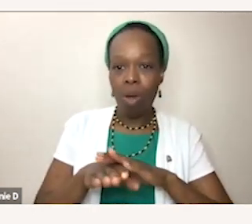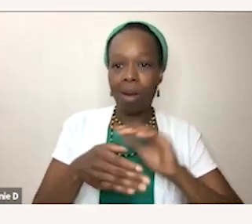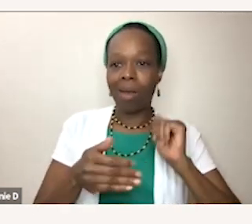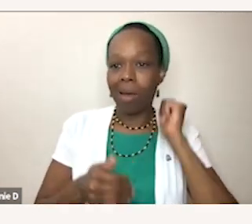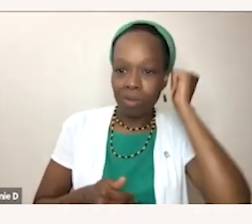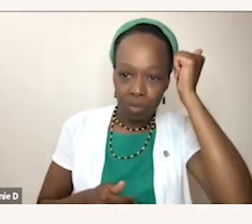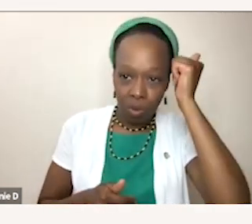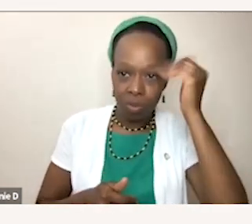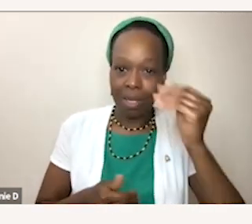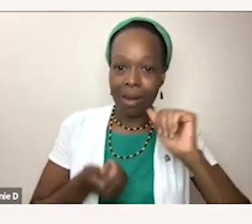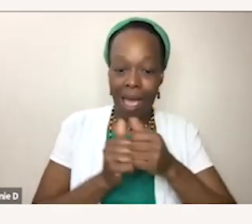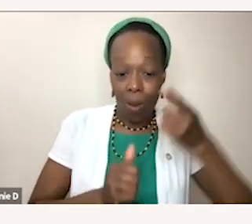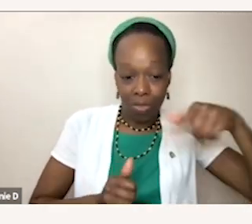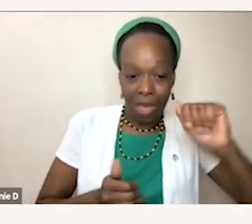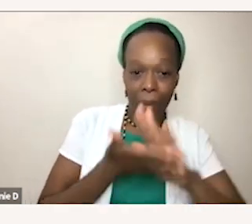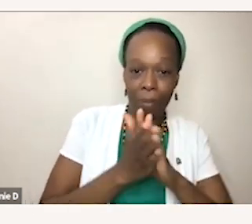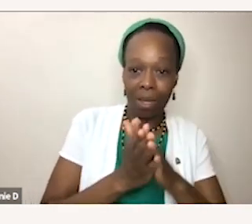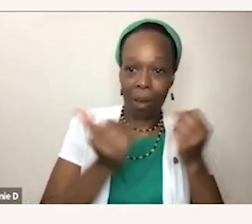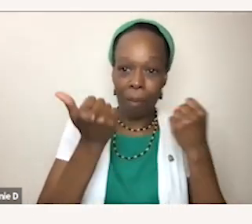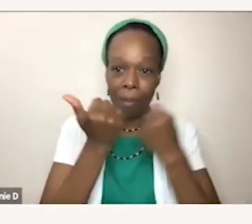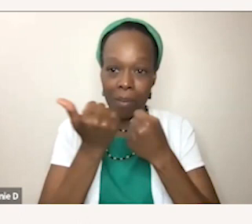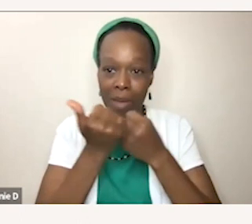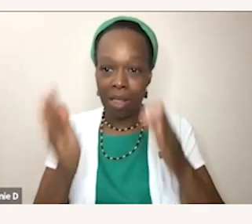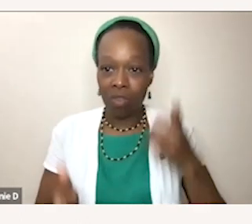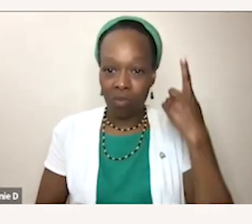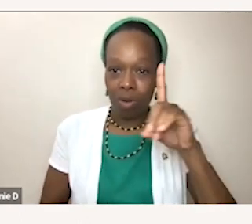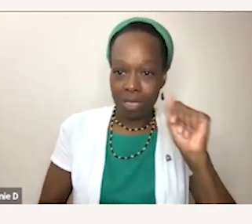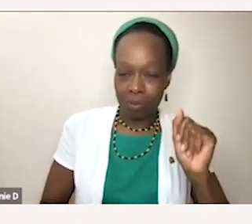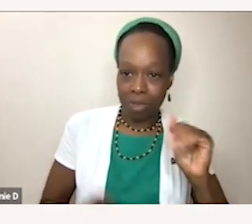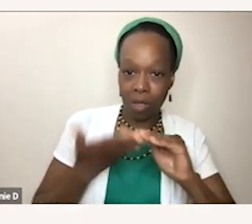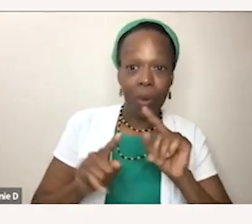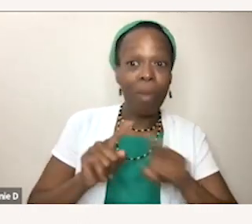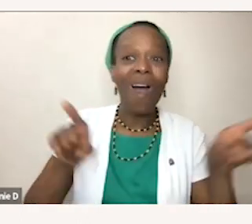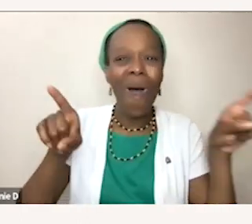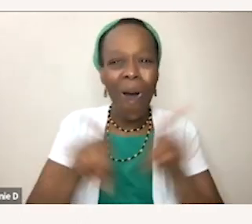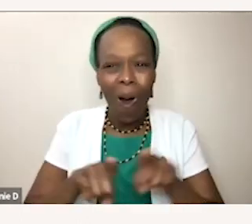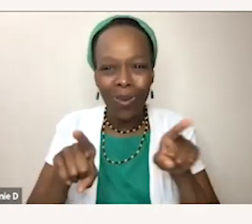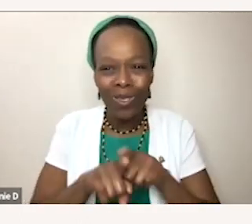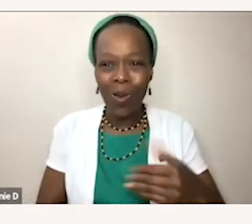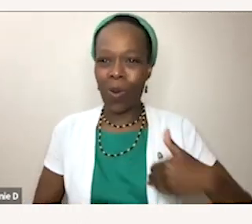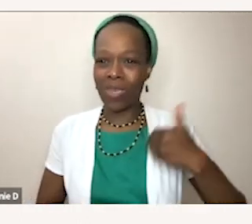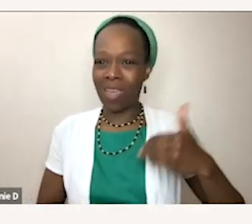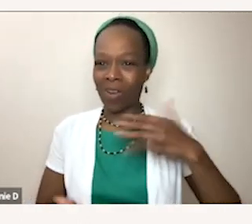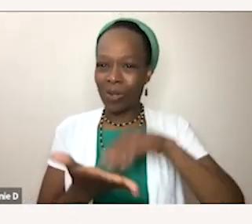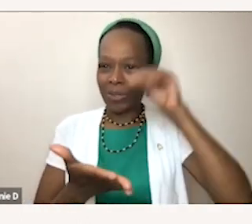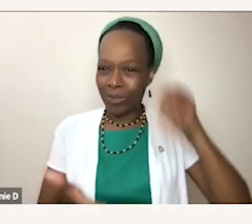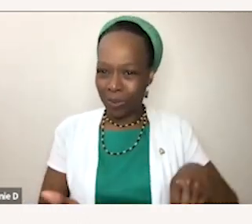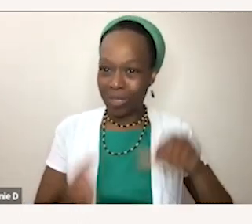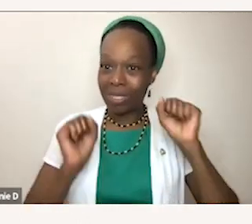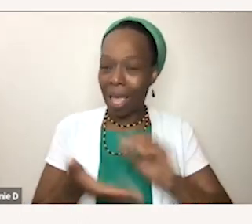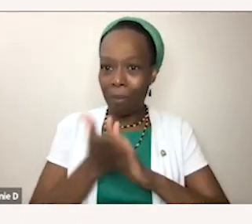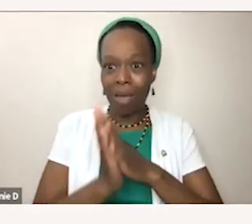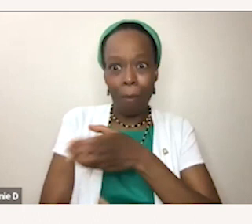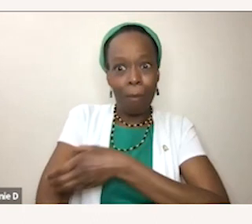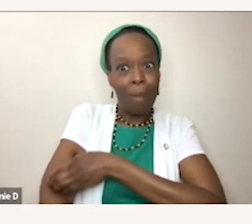obviously, to the disability community. But in actuality, students can be allies as well. And I think, in fact, they can be very, very powerful